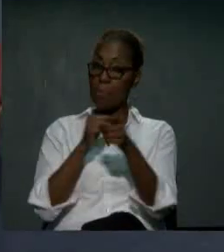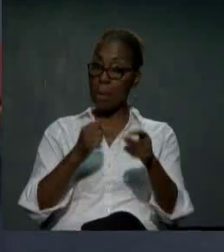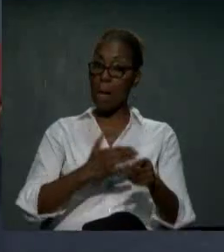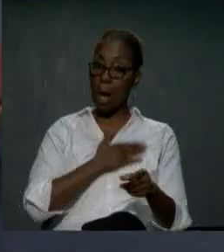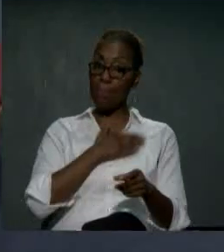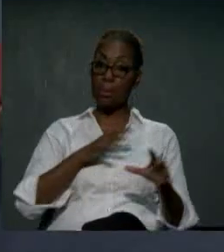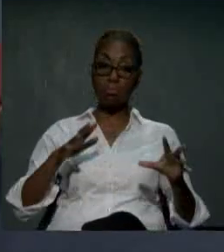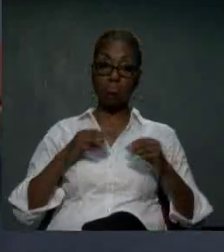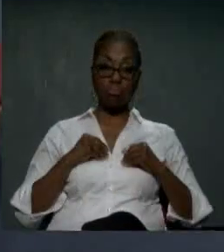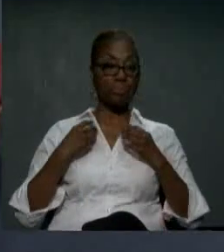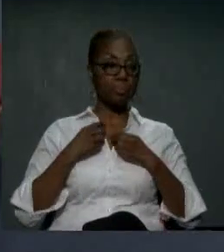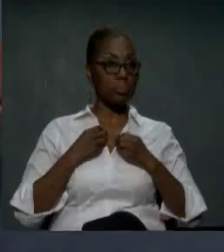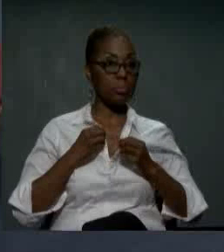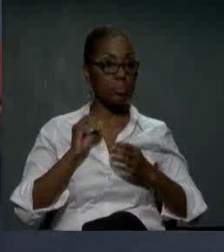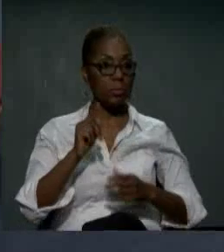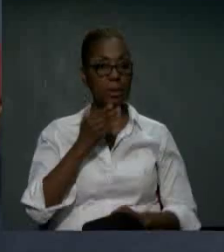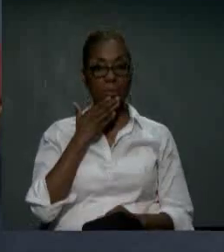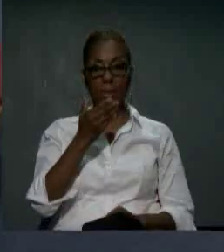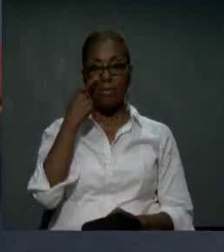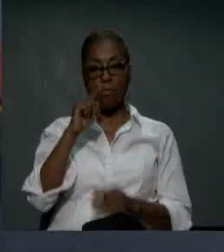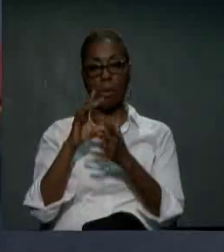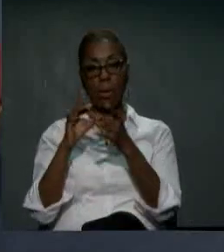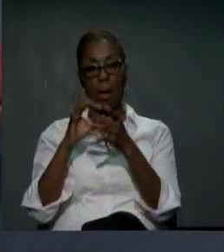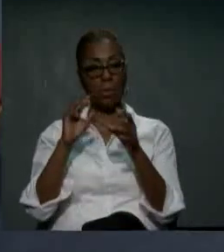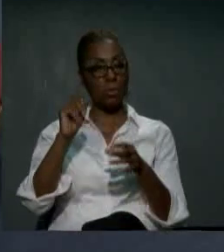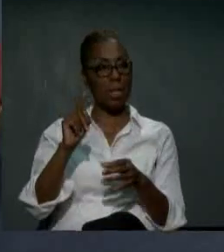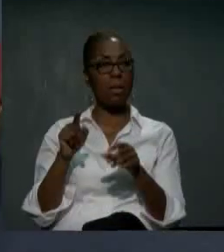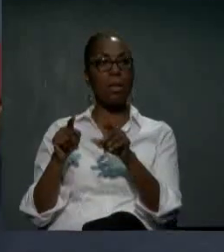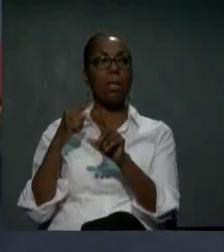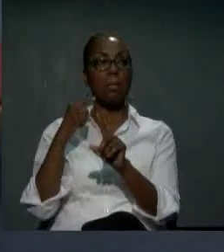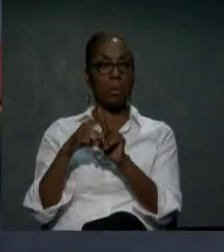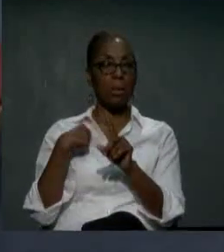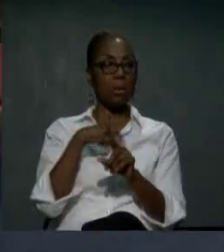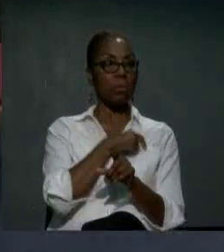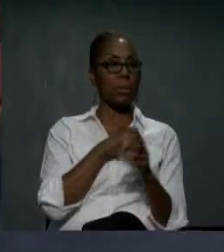Okay. Thank you for your comments. We did have,